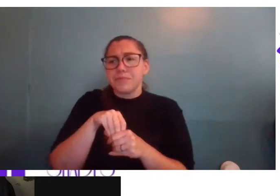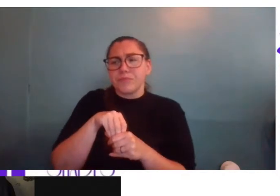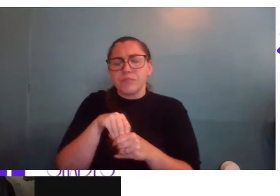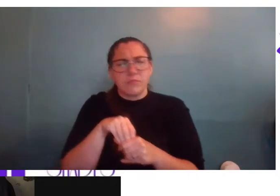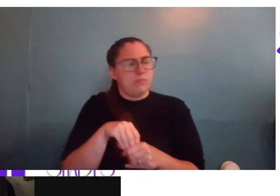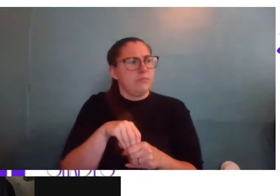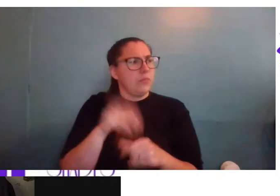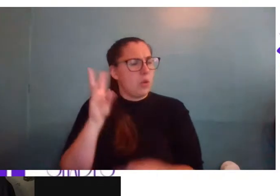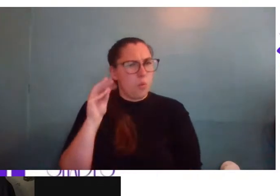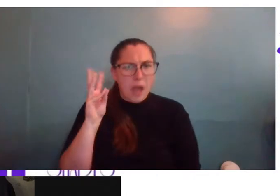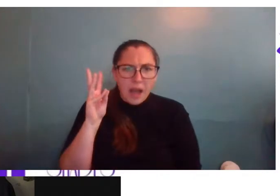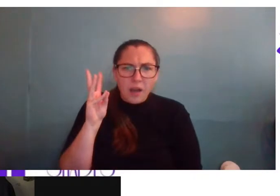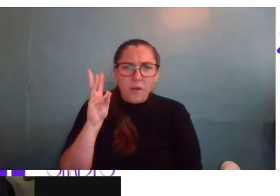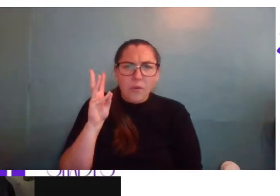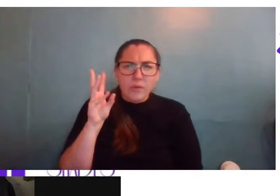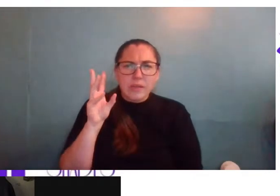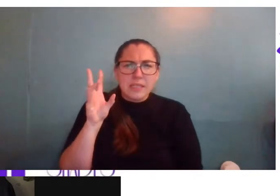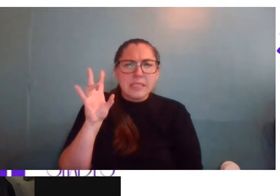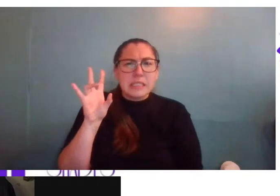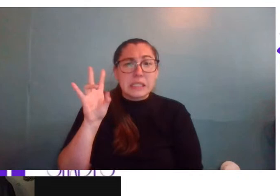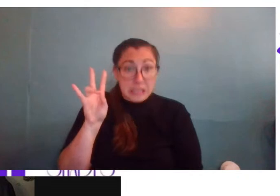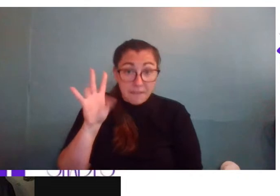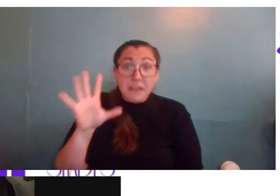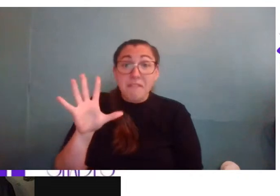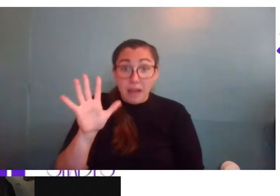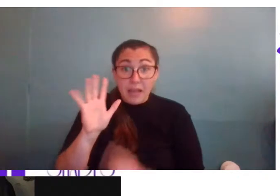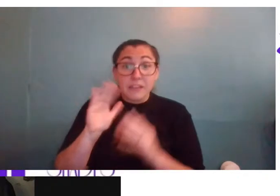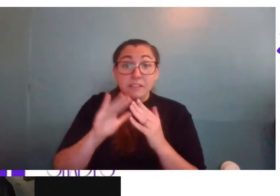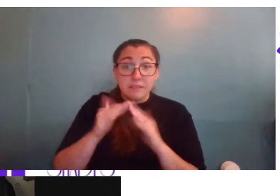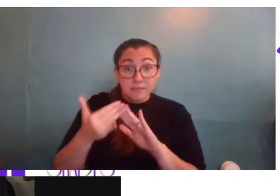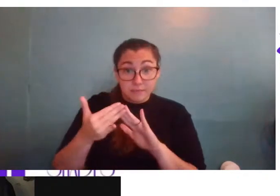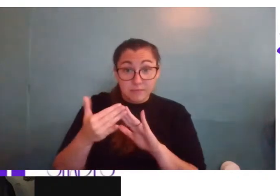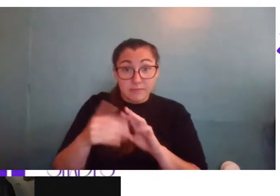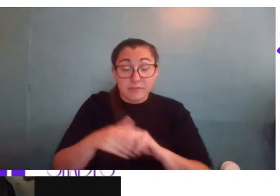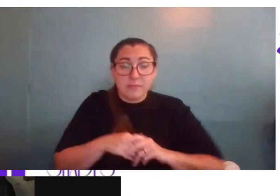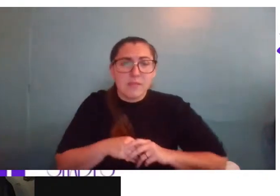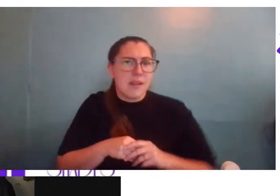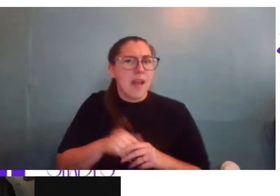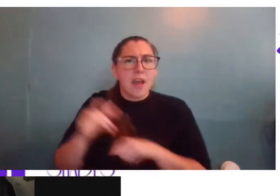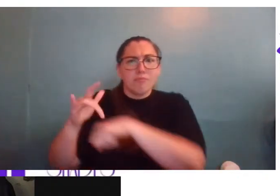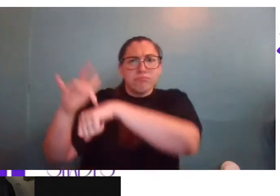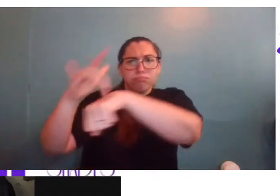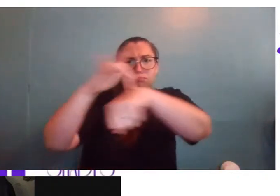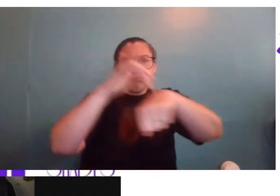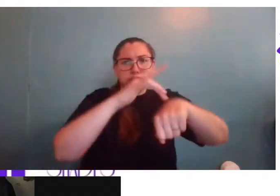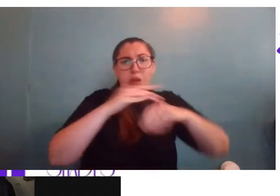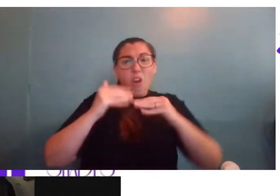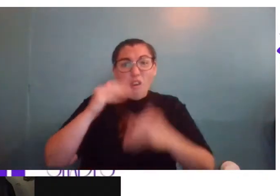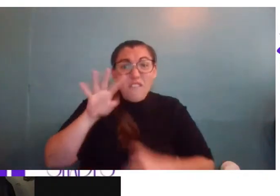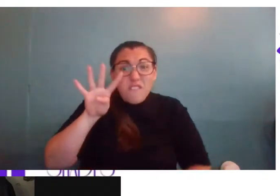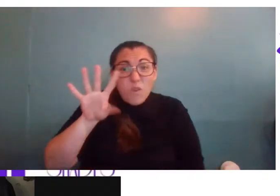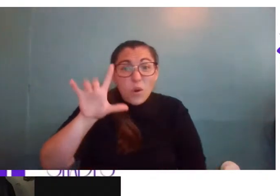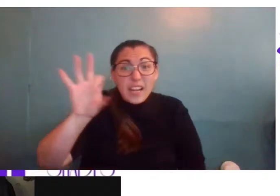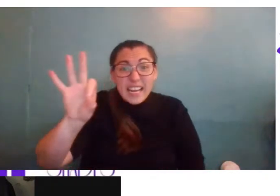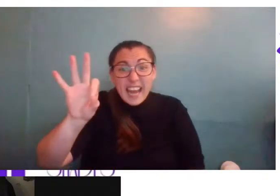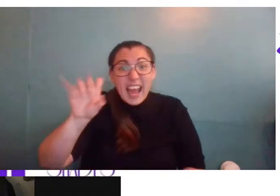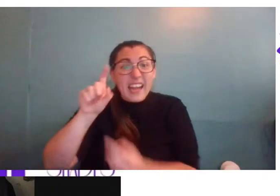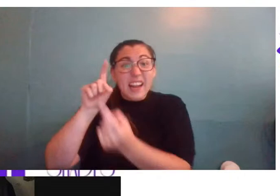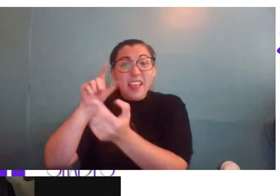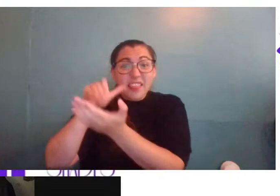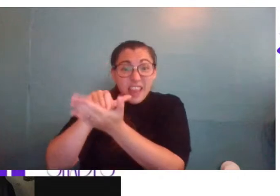wow, about 75 cities. And we have reached more than 49,000 people. So we are so